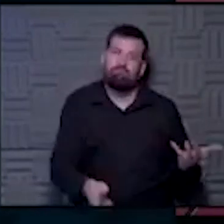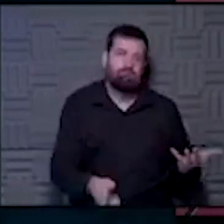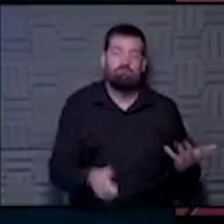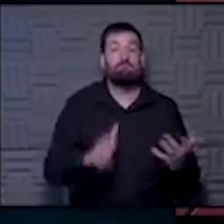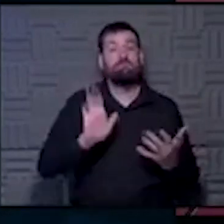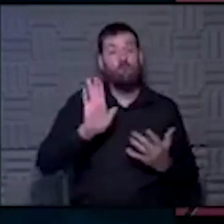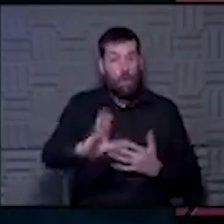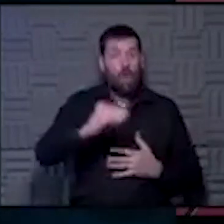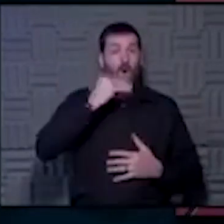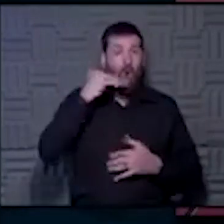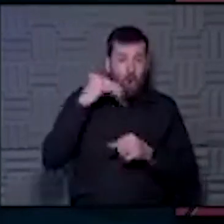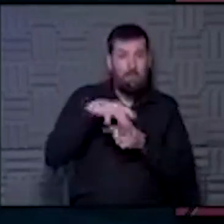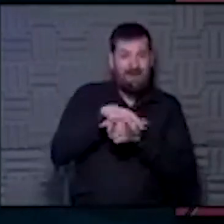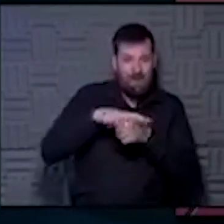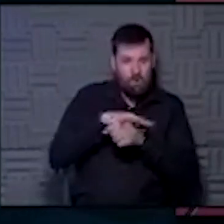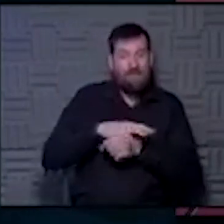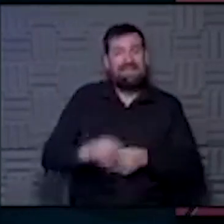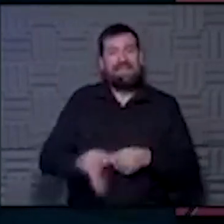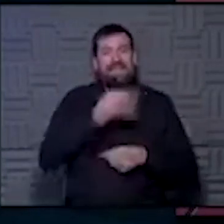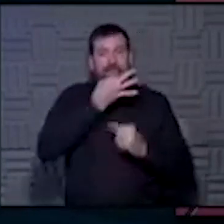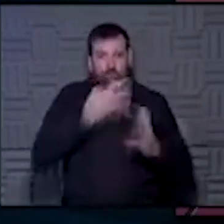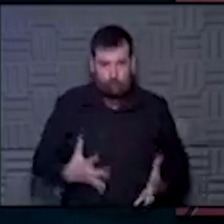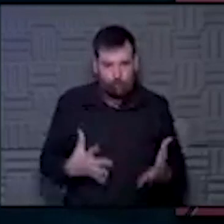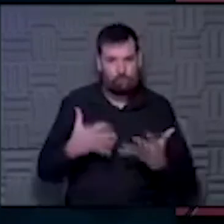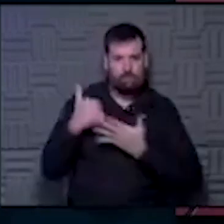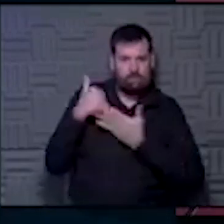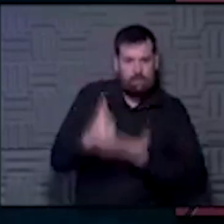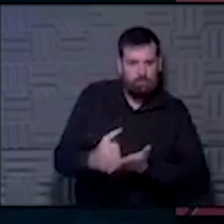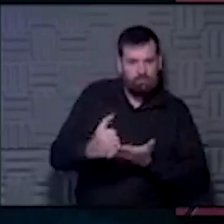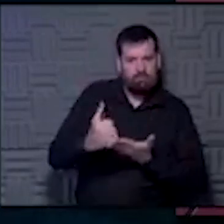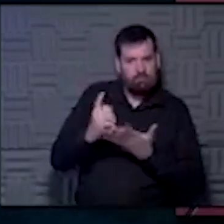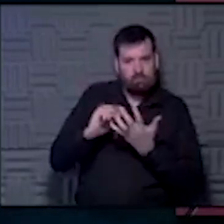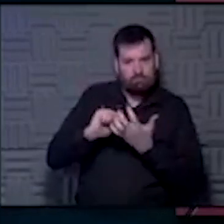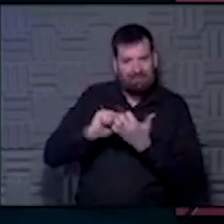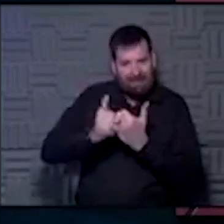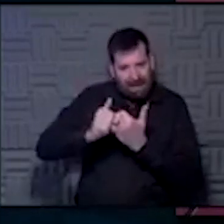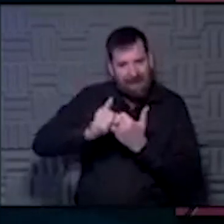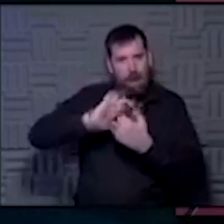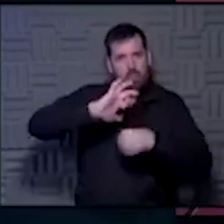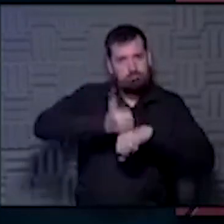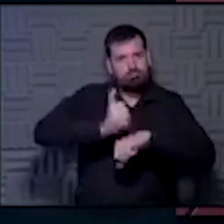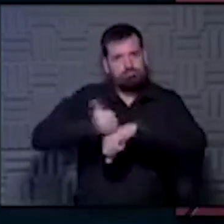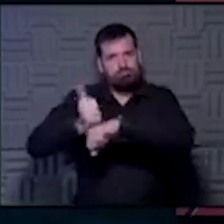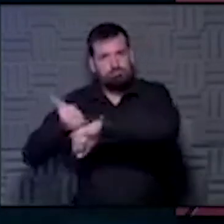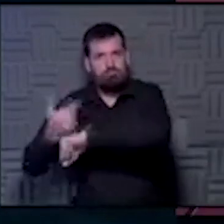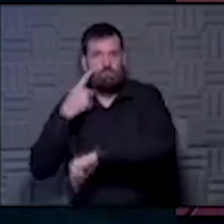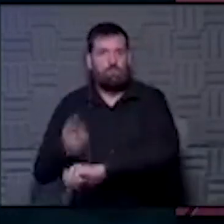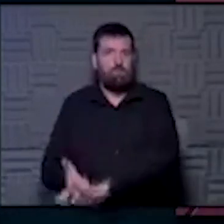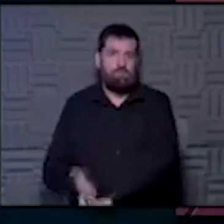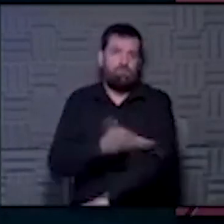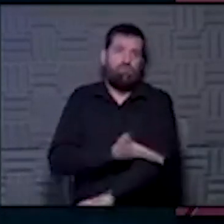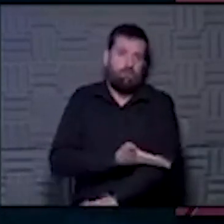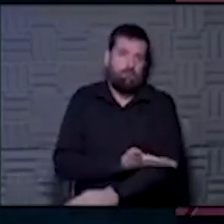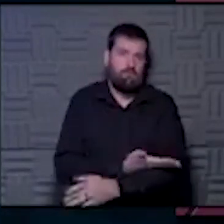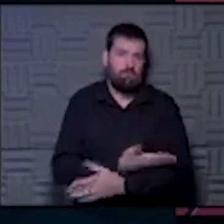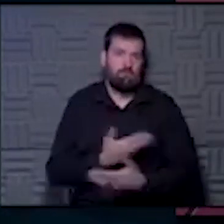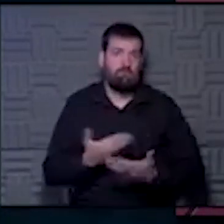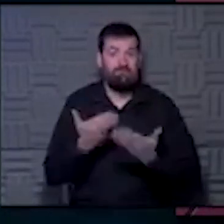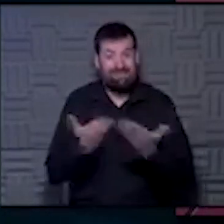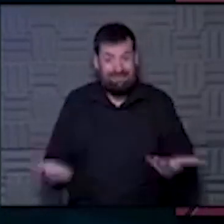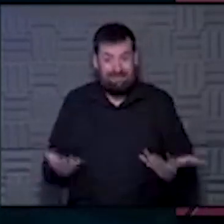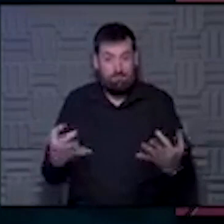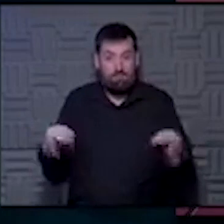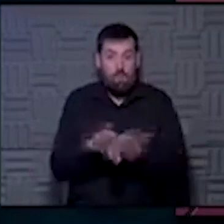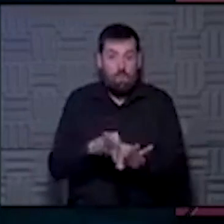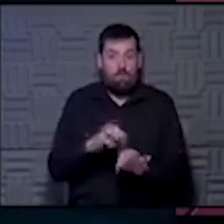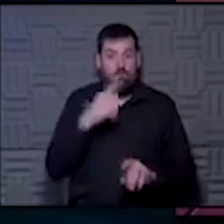your home state, experts from your home state, really helping you understand how it can be done to improve the things that are important to the residents in